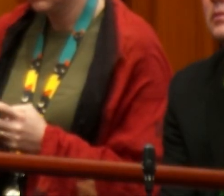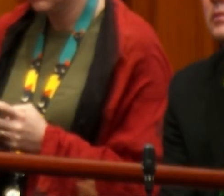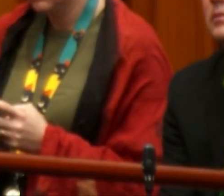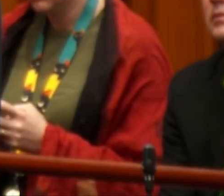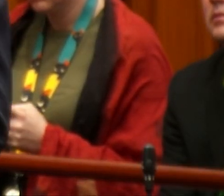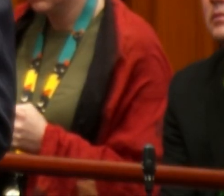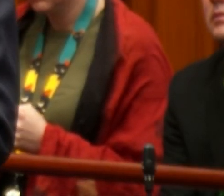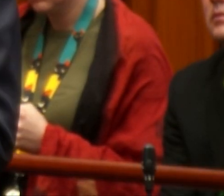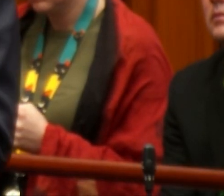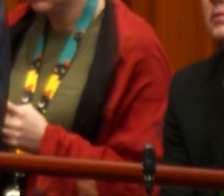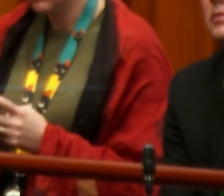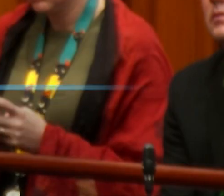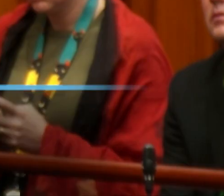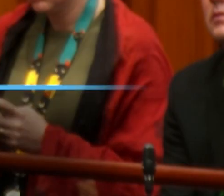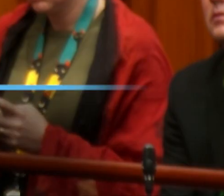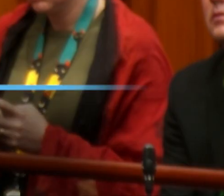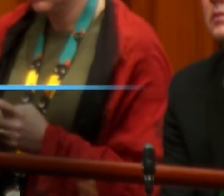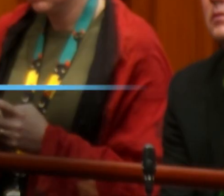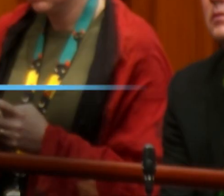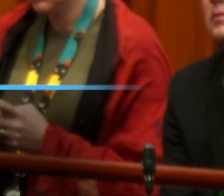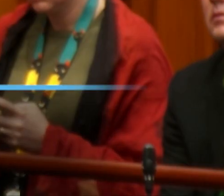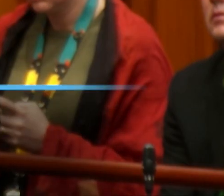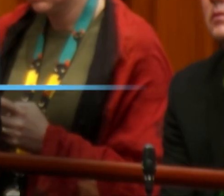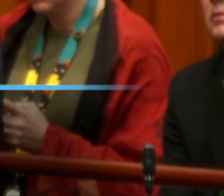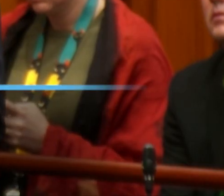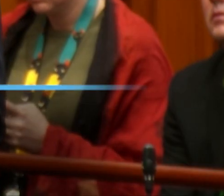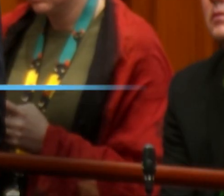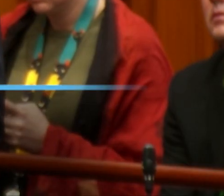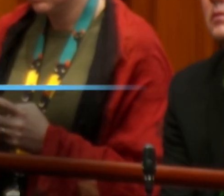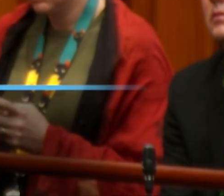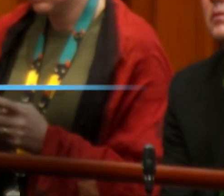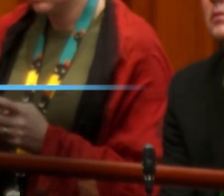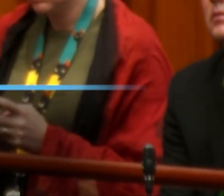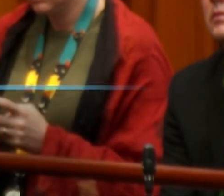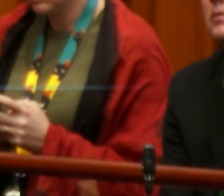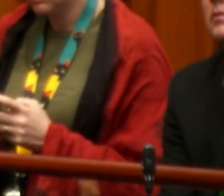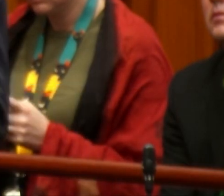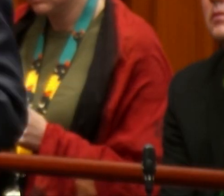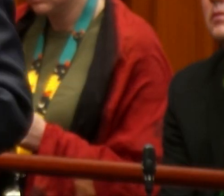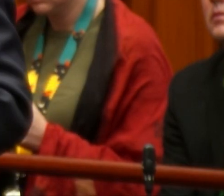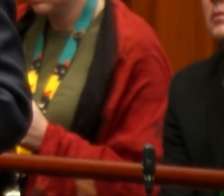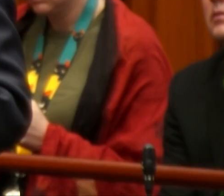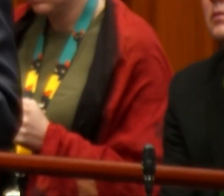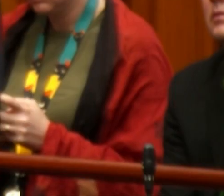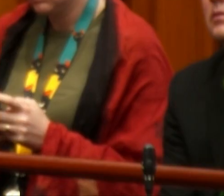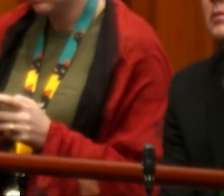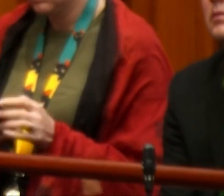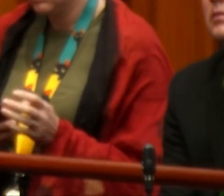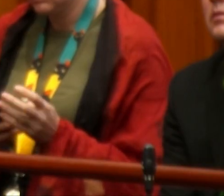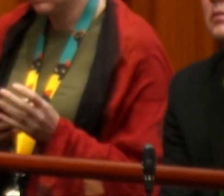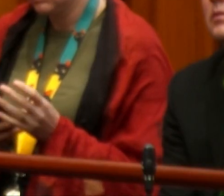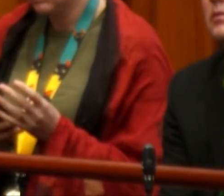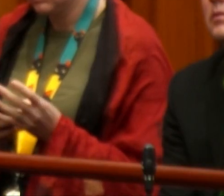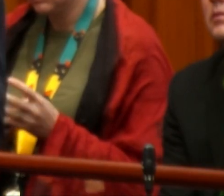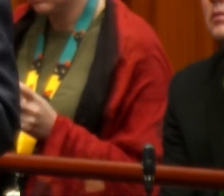Minister, Honorable Cabinet Ministers and Assistant Ministers, Honorable Members of Parliament, to all